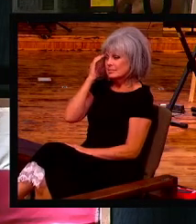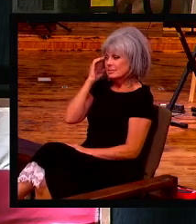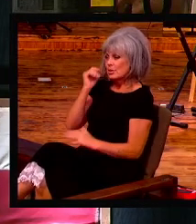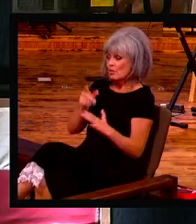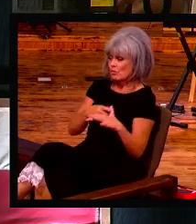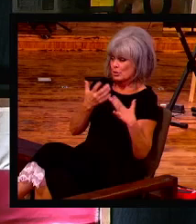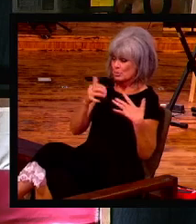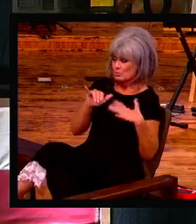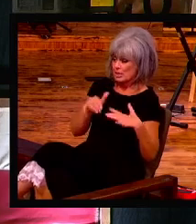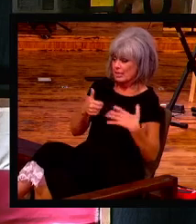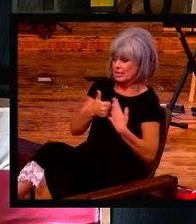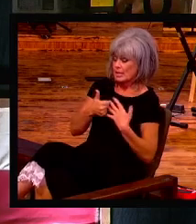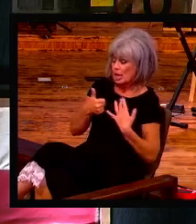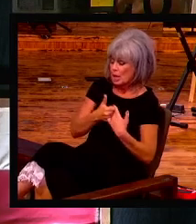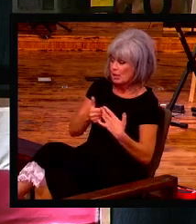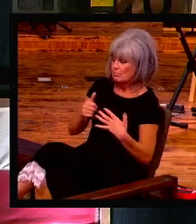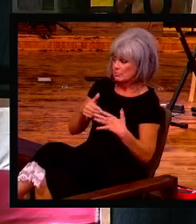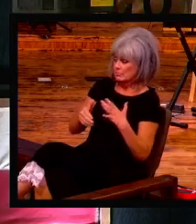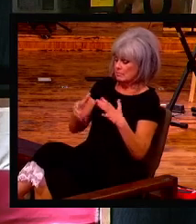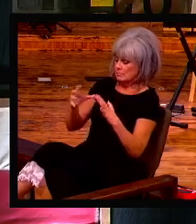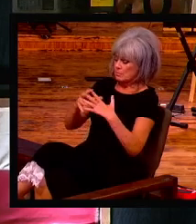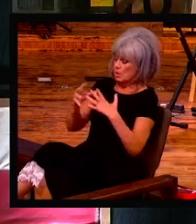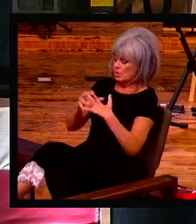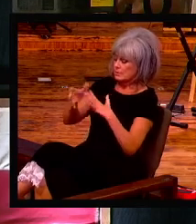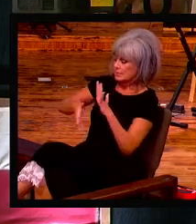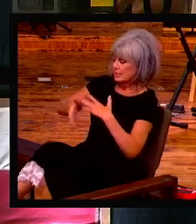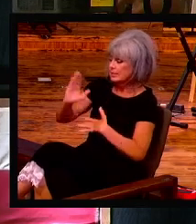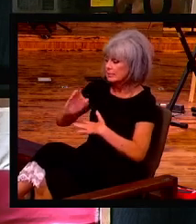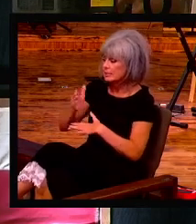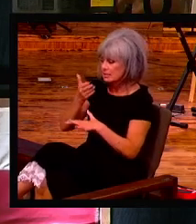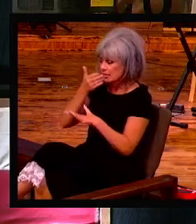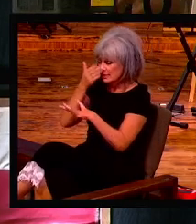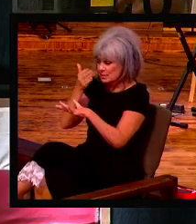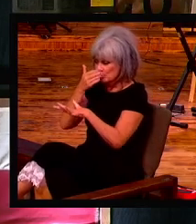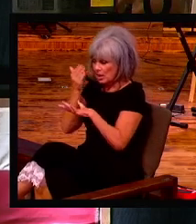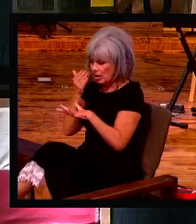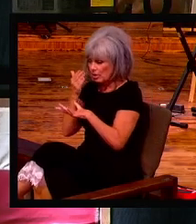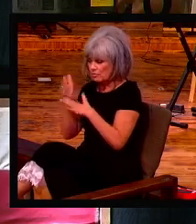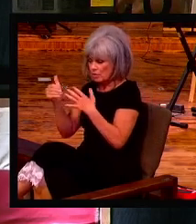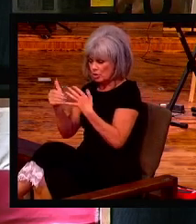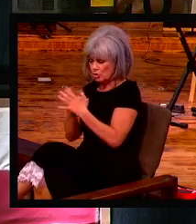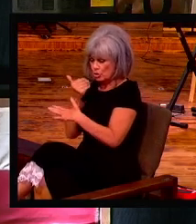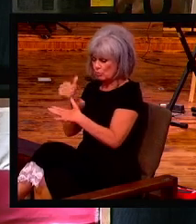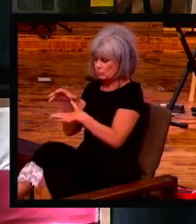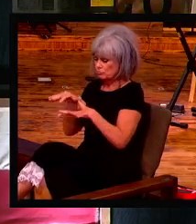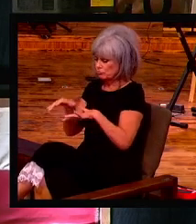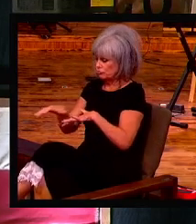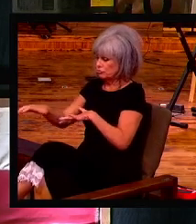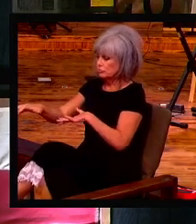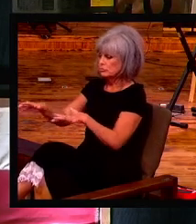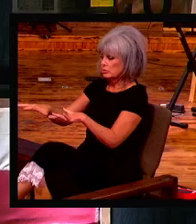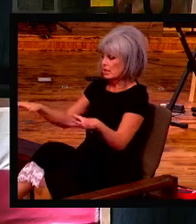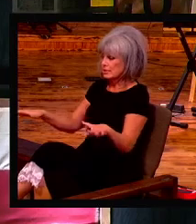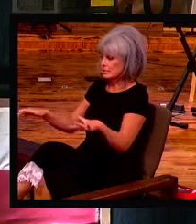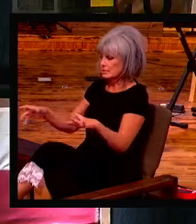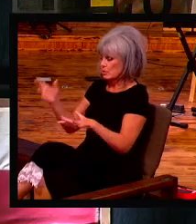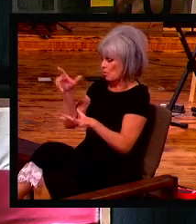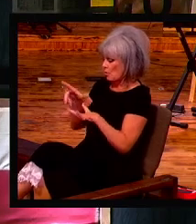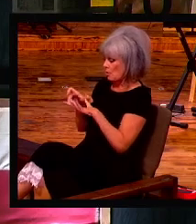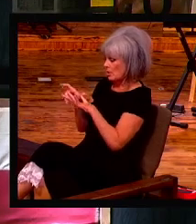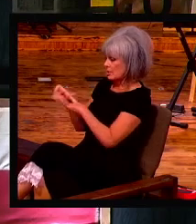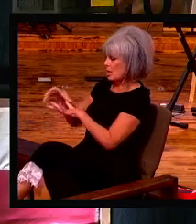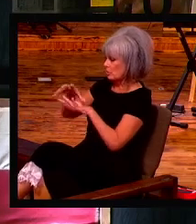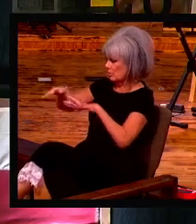the game, whistles blown, balls kicked. I remember the smell of the fresh cut grass, the raving fans, the lights beaming down, coming through that tunnel, and now we're running down the